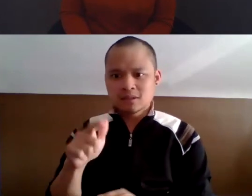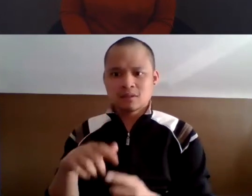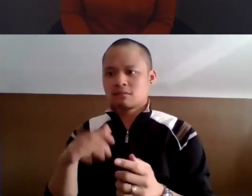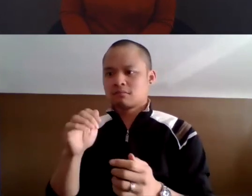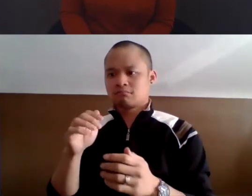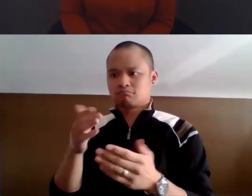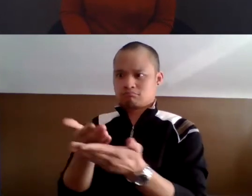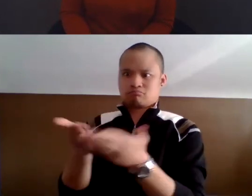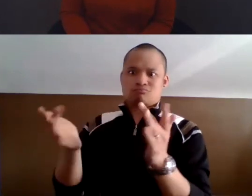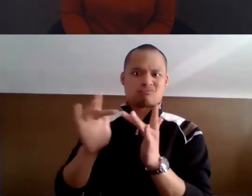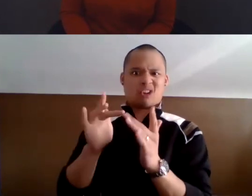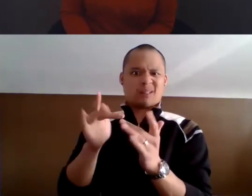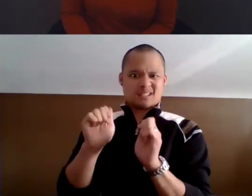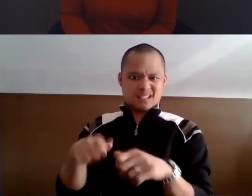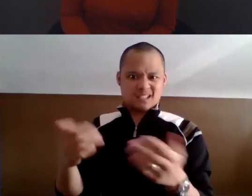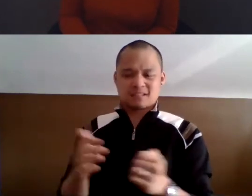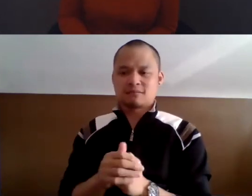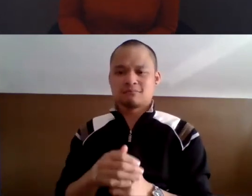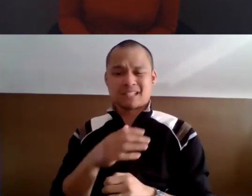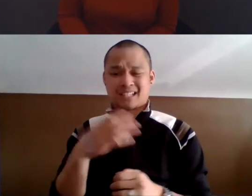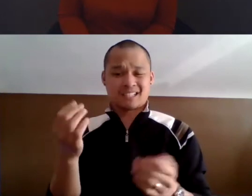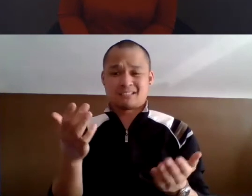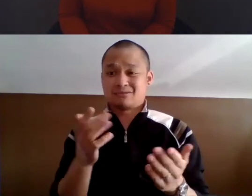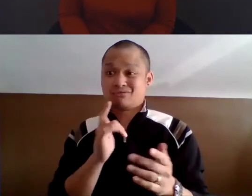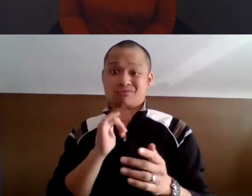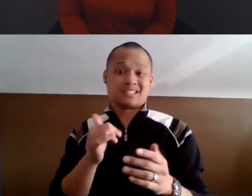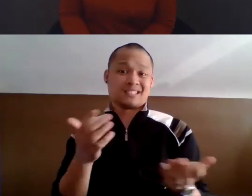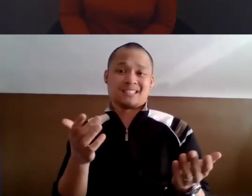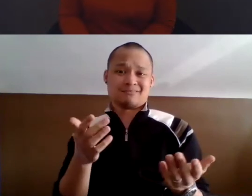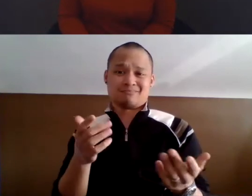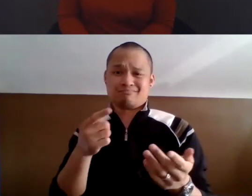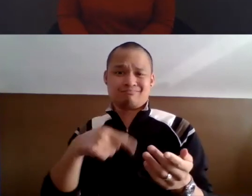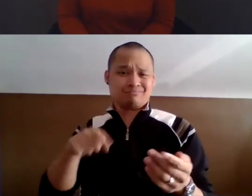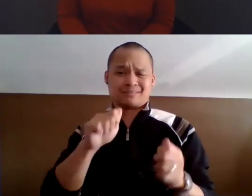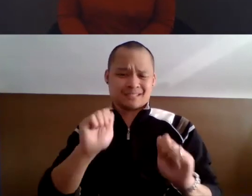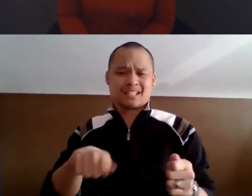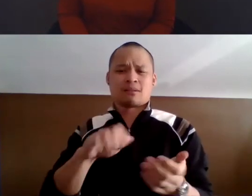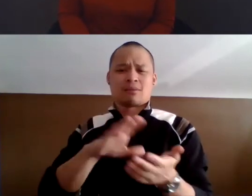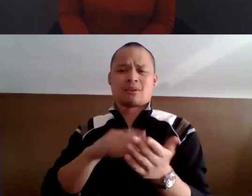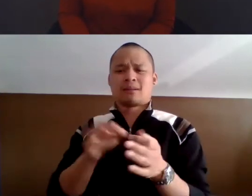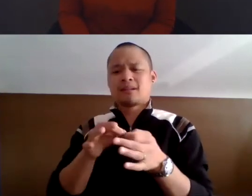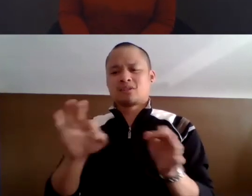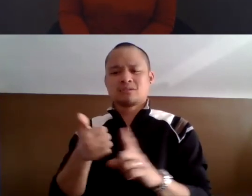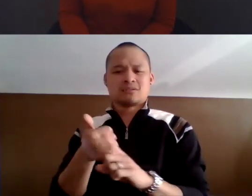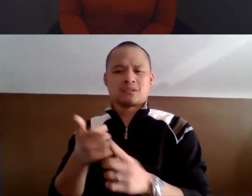what we've noticed is that there's more access to learning ASL. You can see more things online,